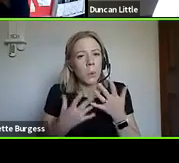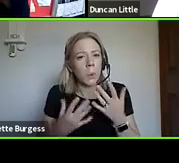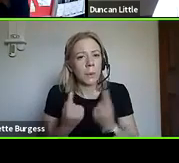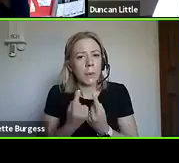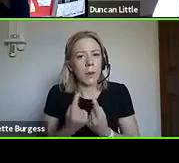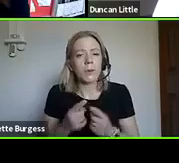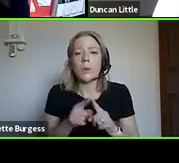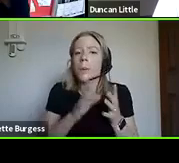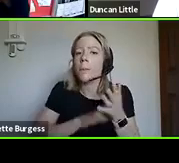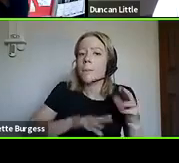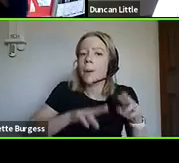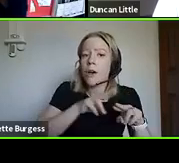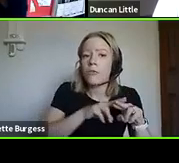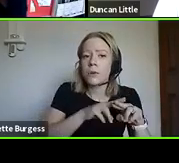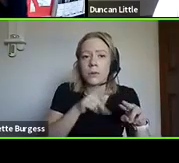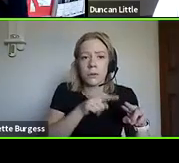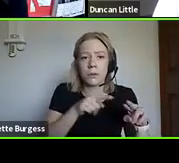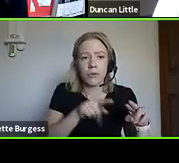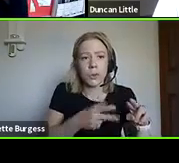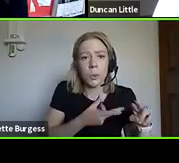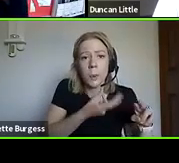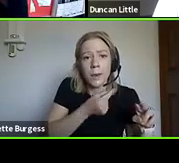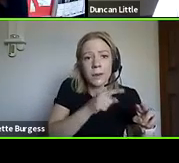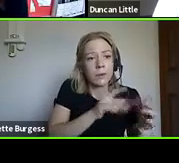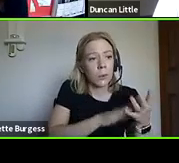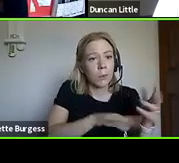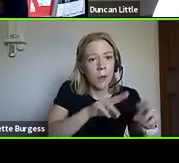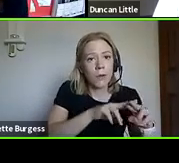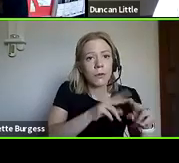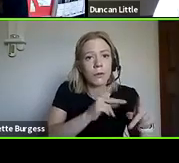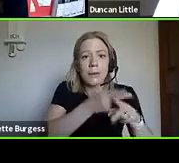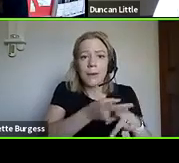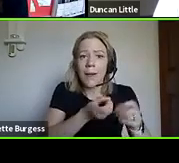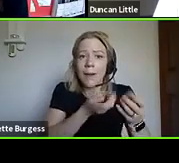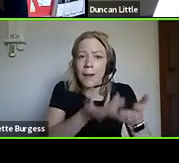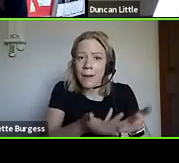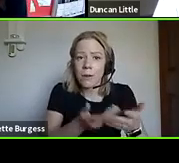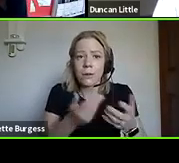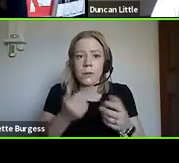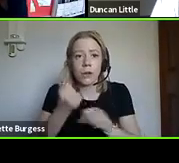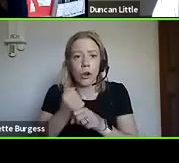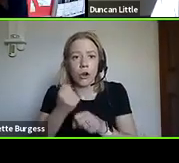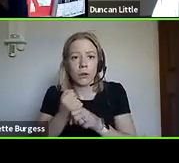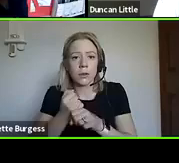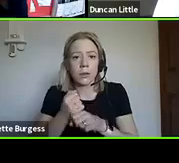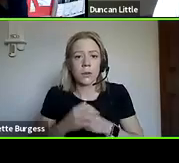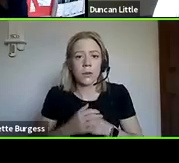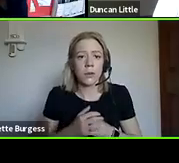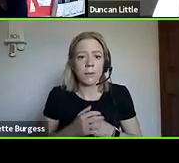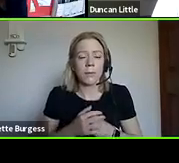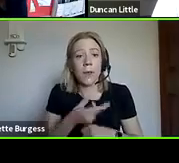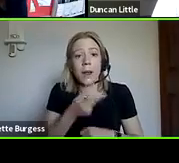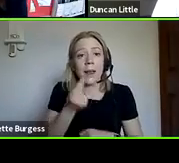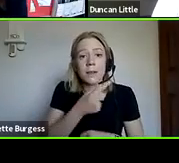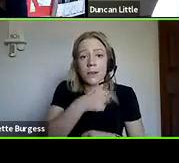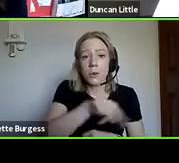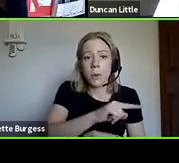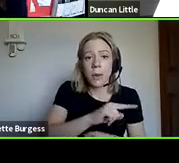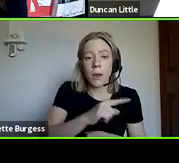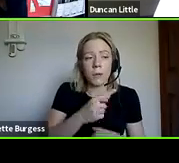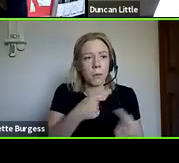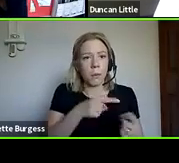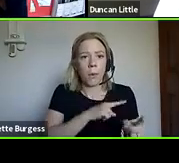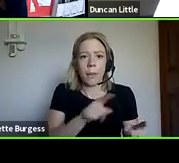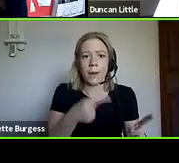as well, listening to parents, caregivers, guardians in their homes and that communities about saying we need